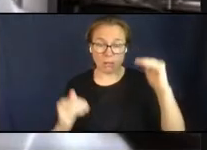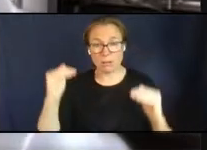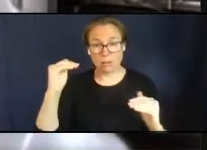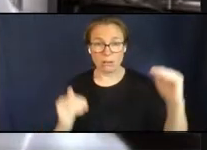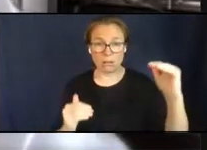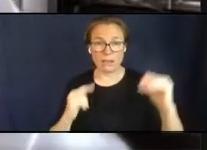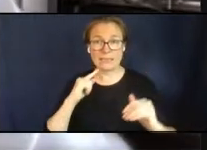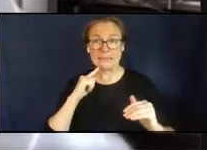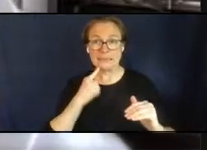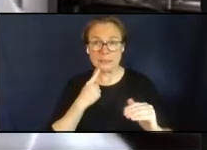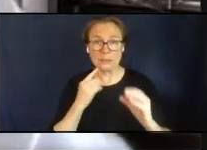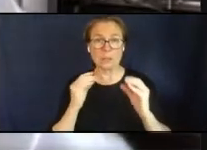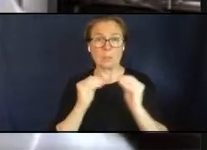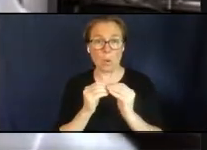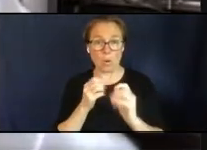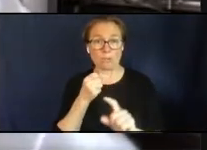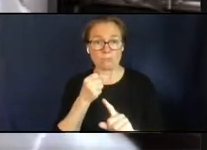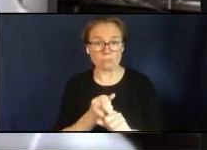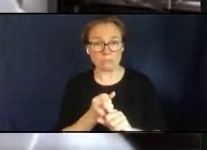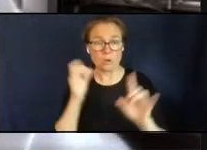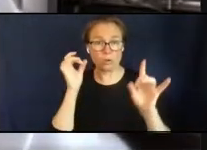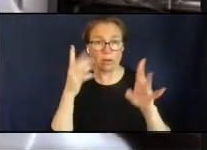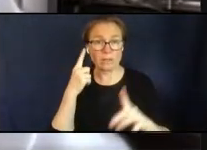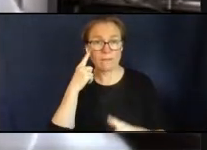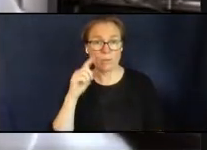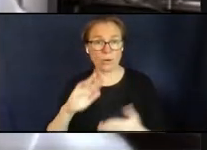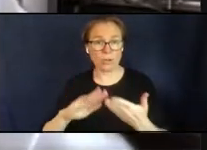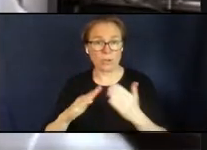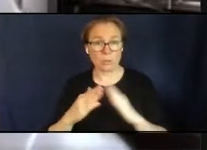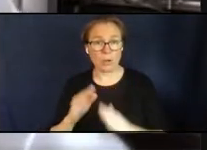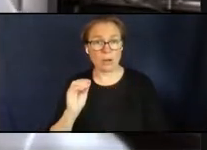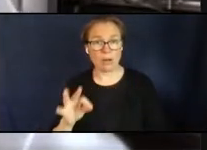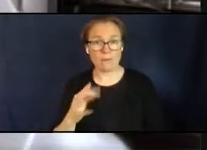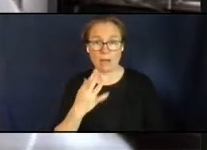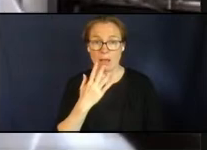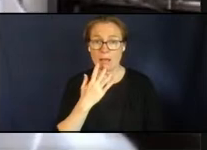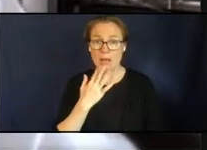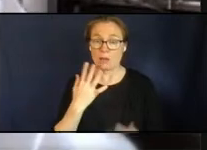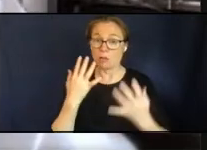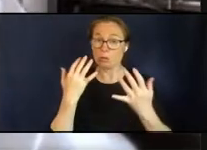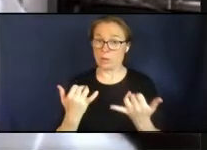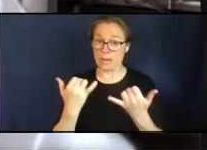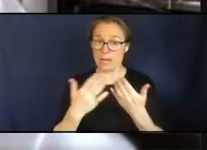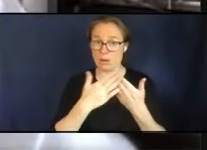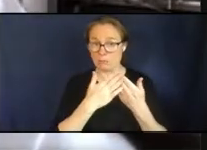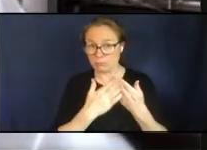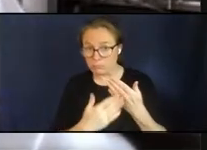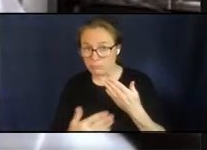color. So it's going to be very, very important that once we